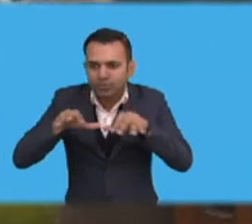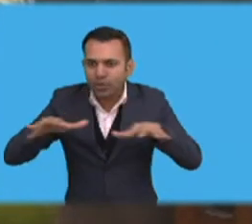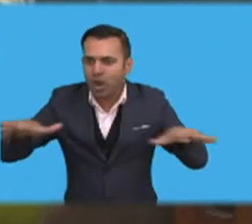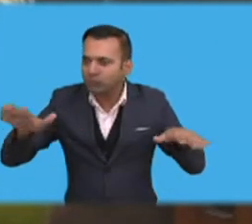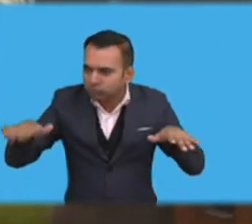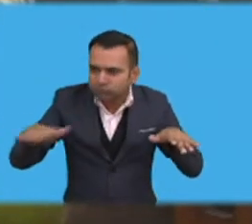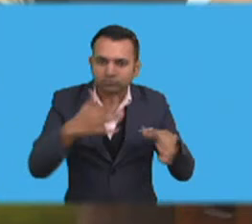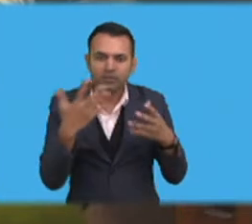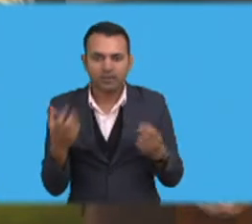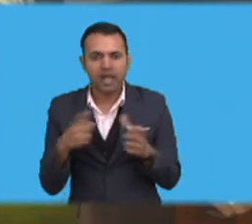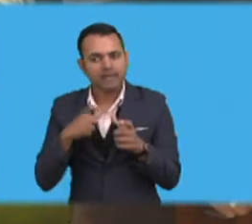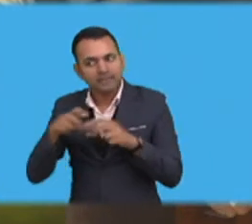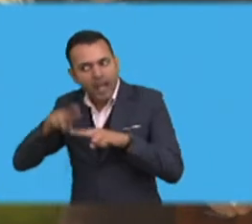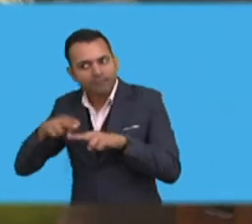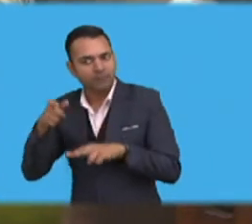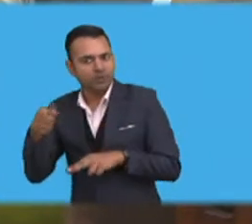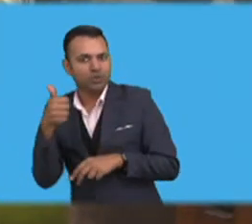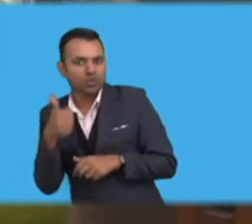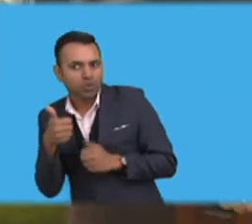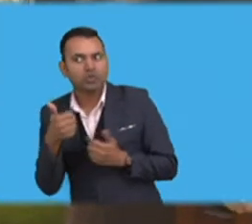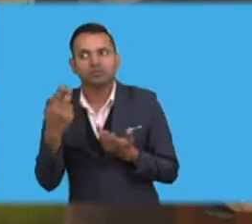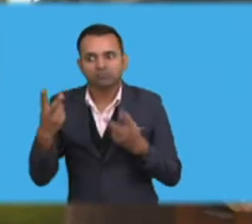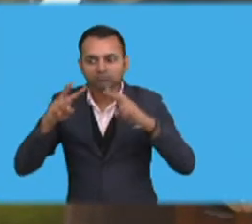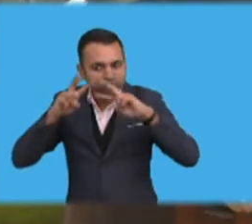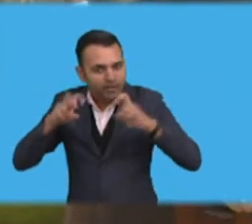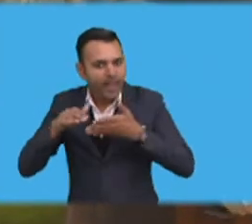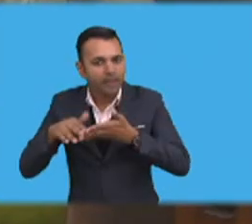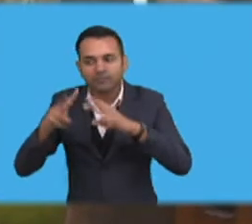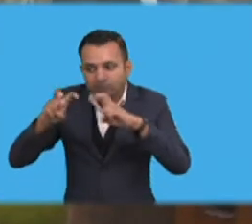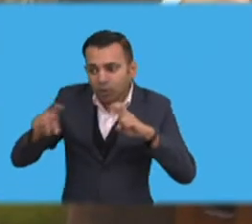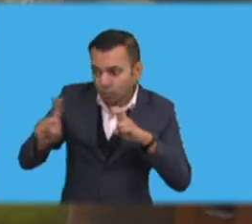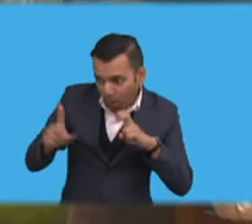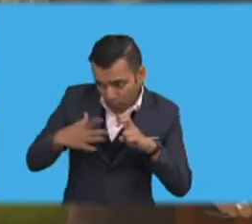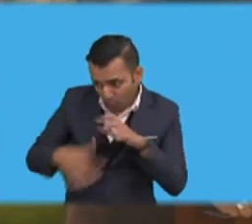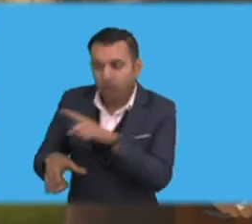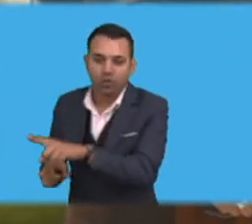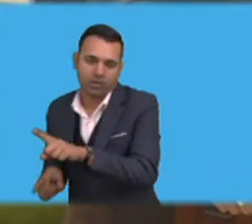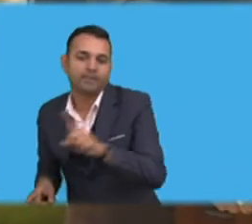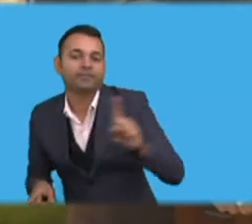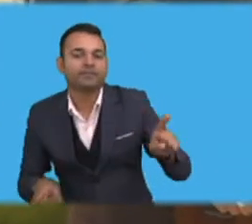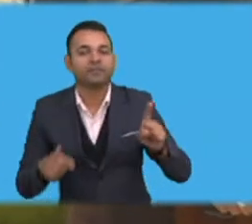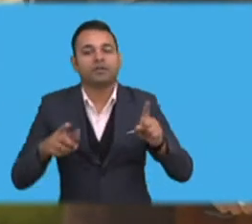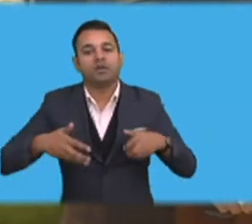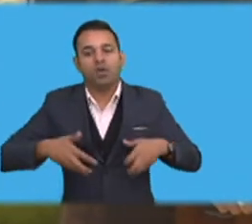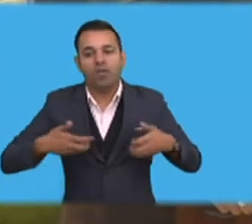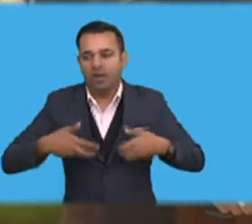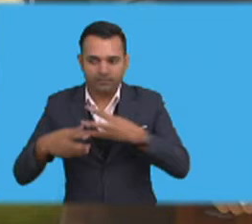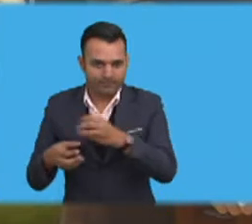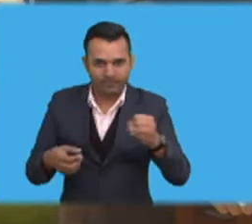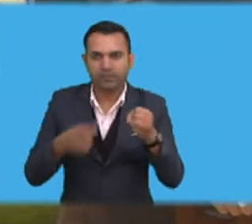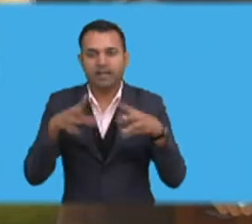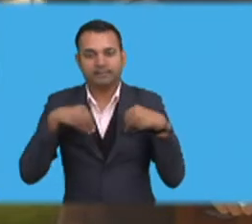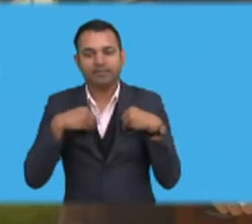an accident, actively go out and see who is involved so they can help them. To date, Madam Speaker, under the new scheme, there have been 9 fatalities since 1